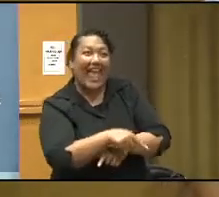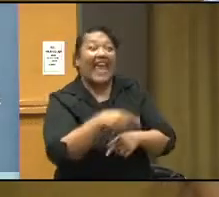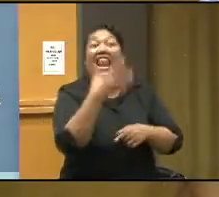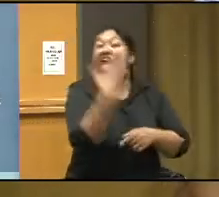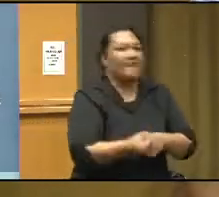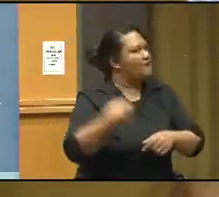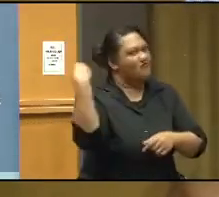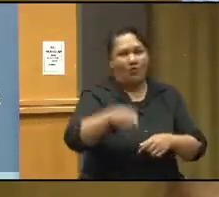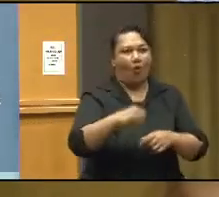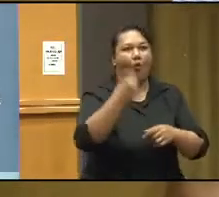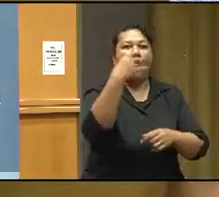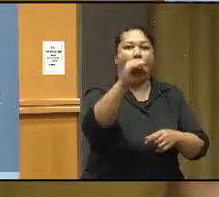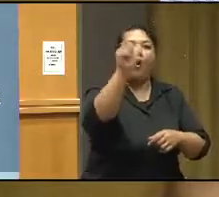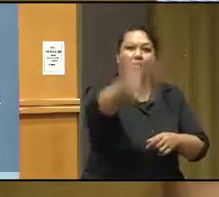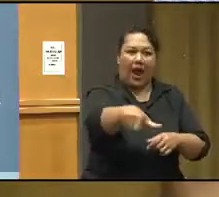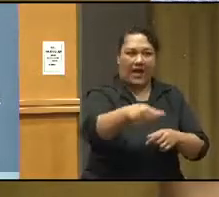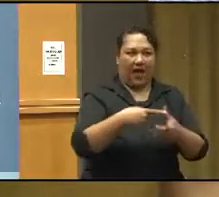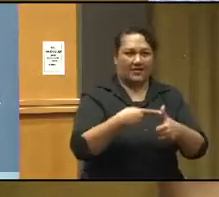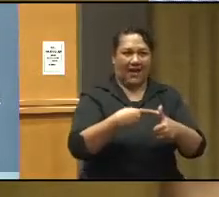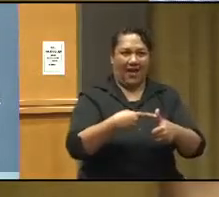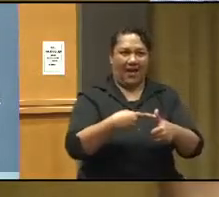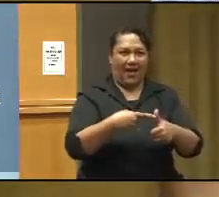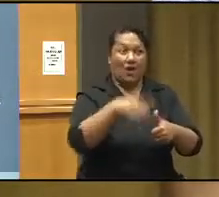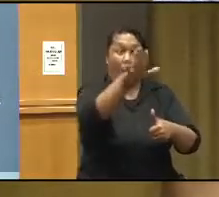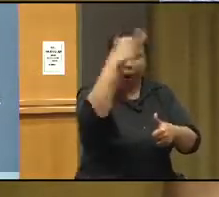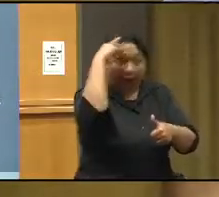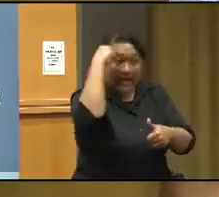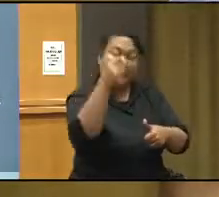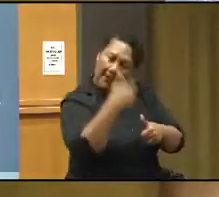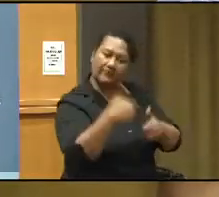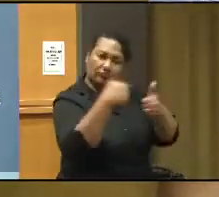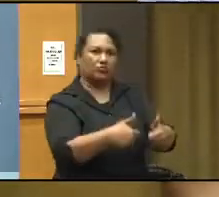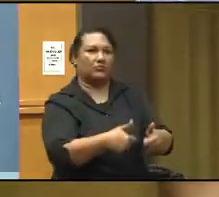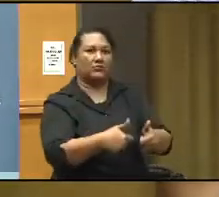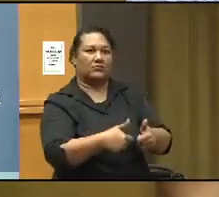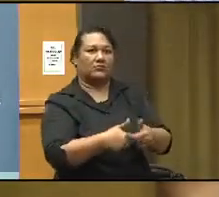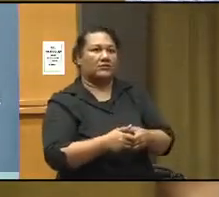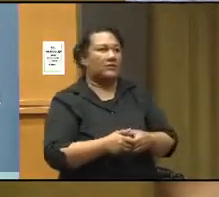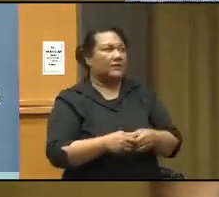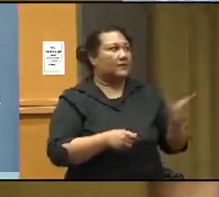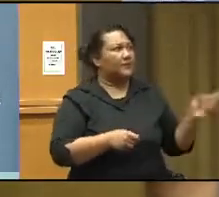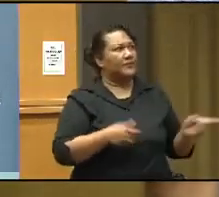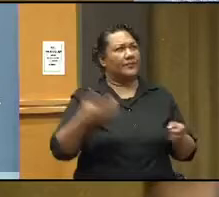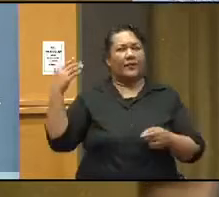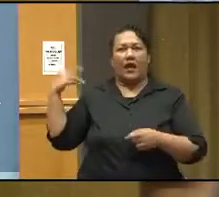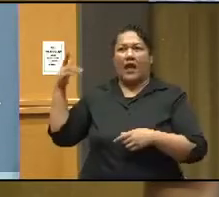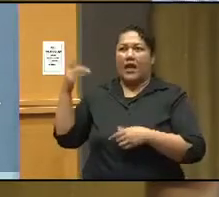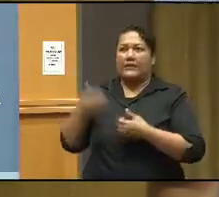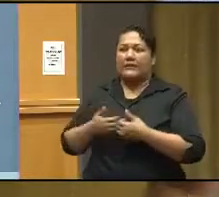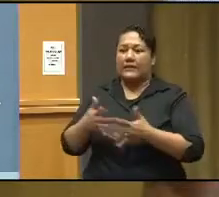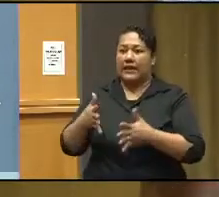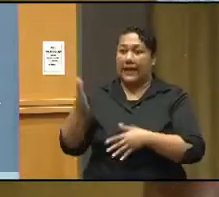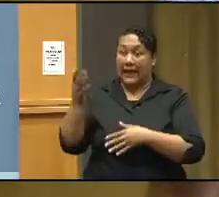Class participation as well. They can, I sometimes start a lecture or a class